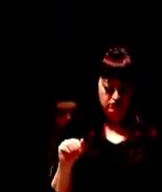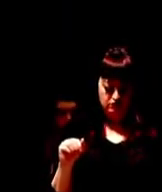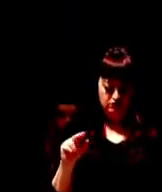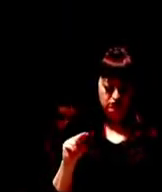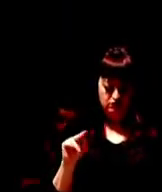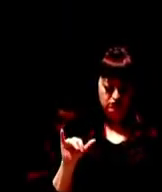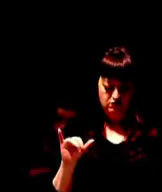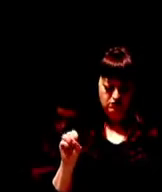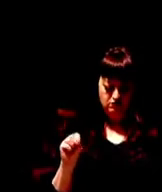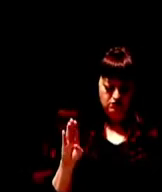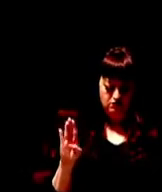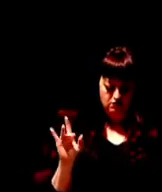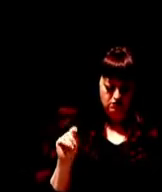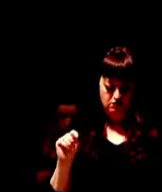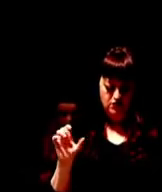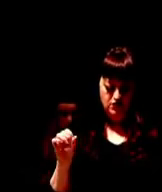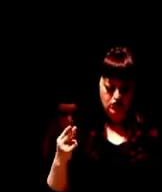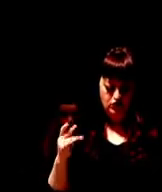Mary Chol.